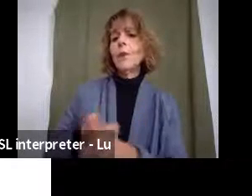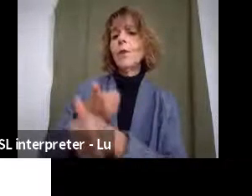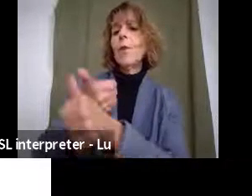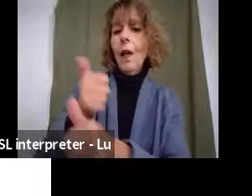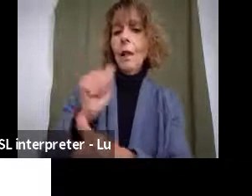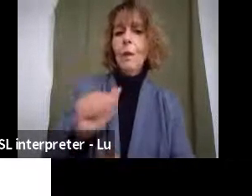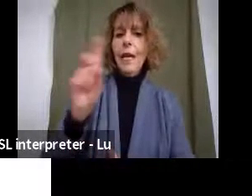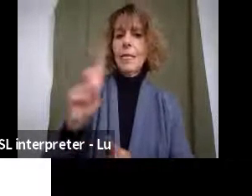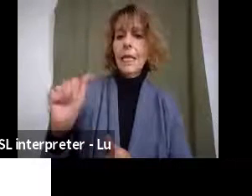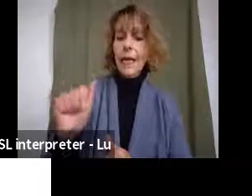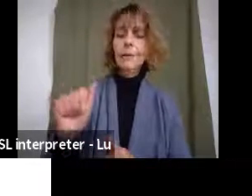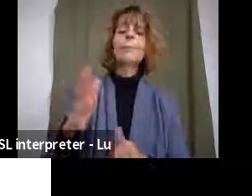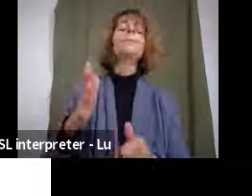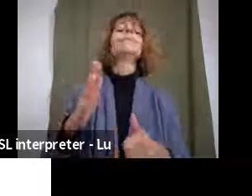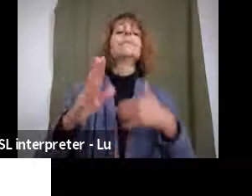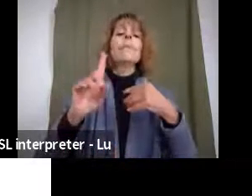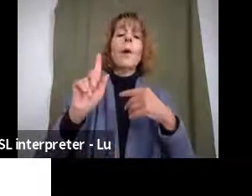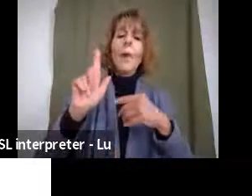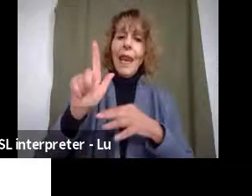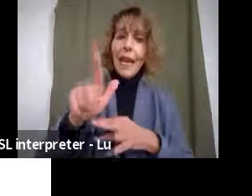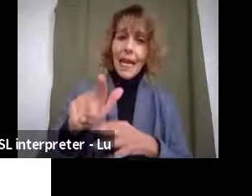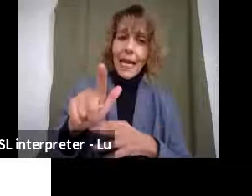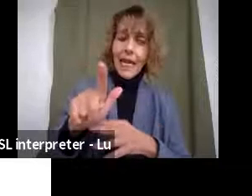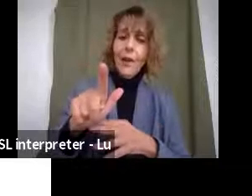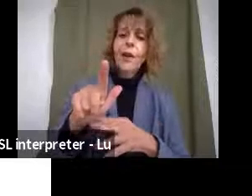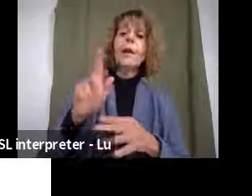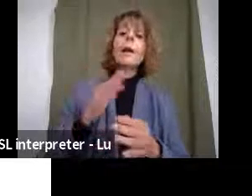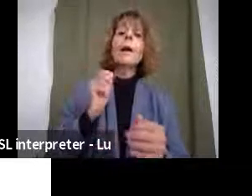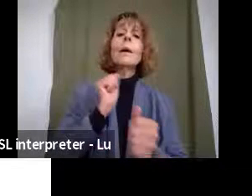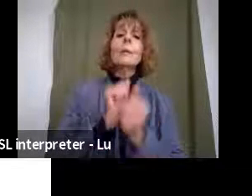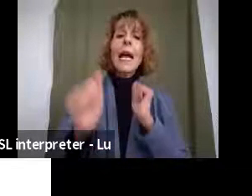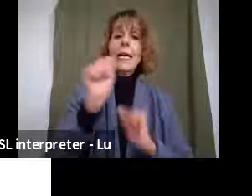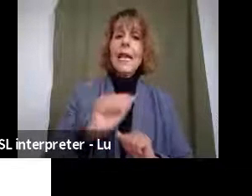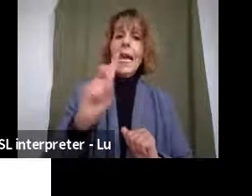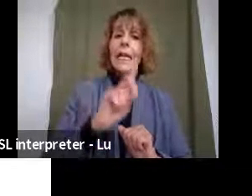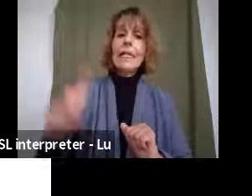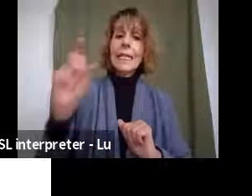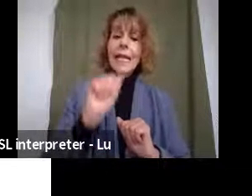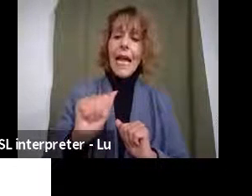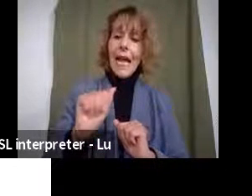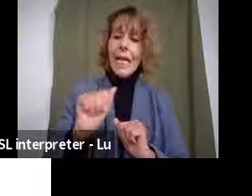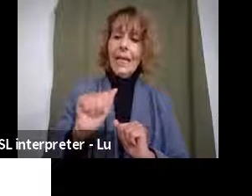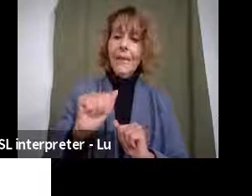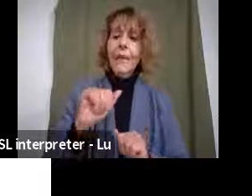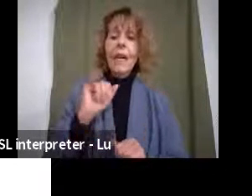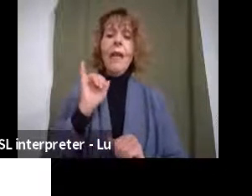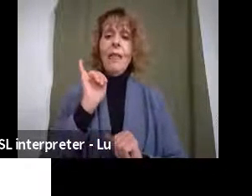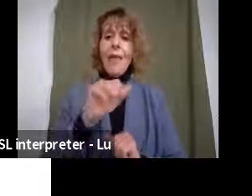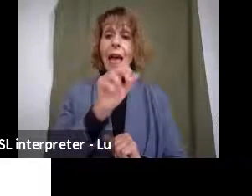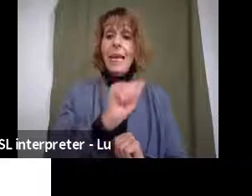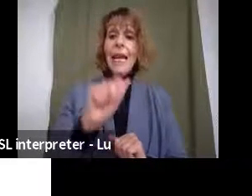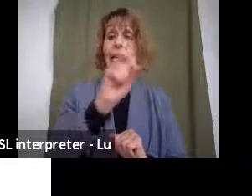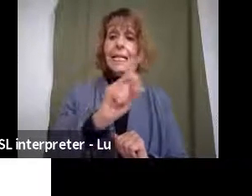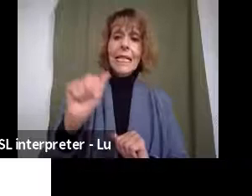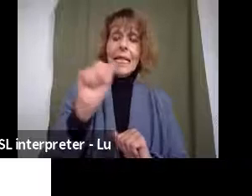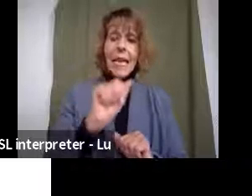504, the ADA provides a comprehensive national mandate that says you cannot discriminate against